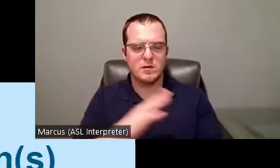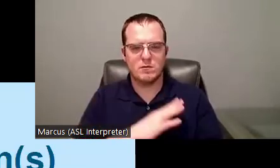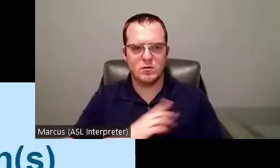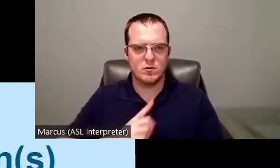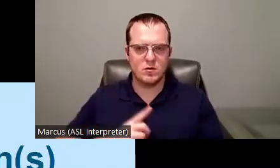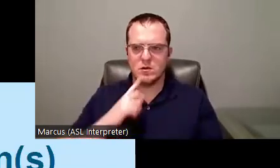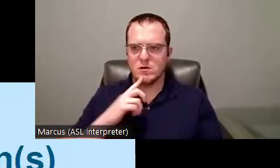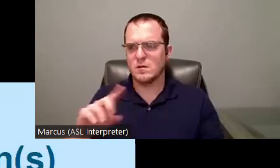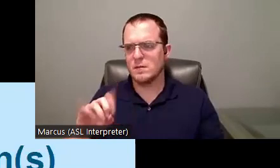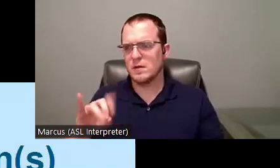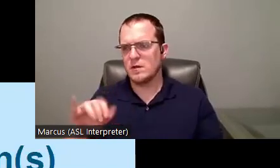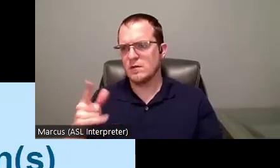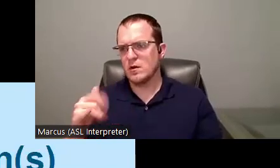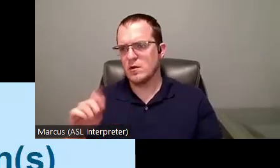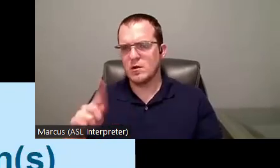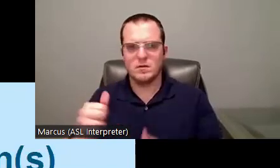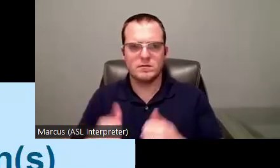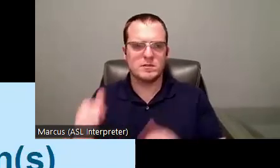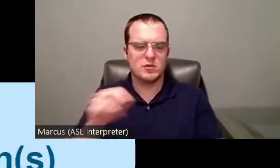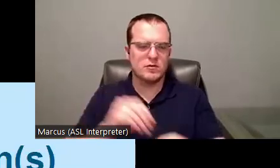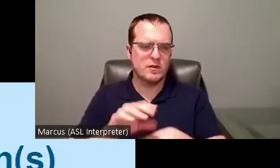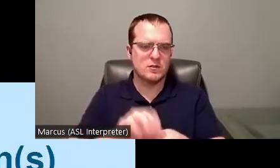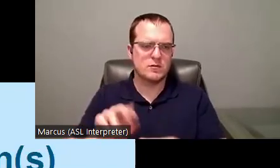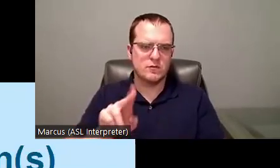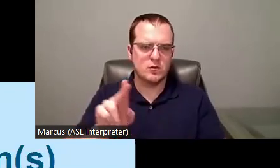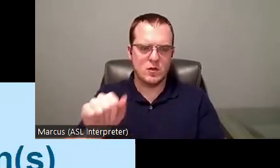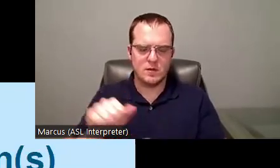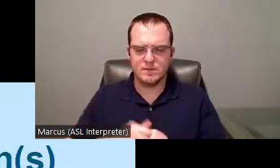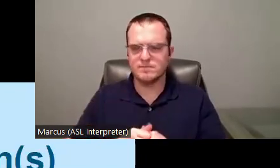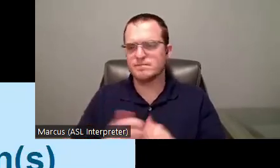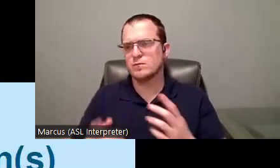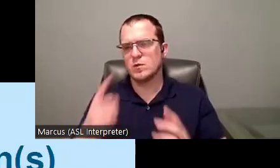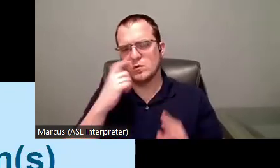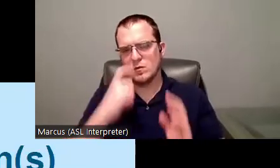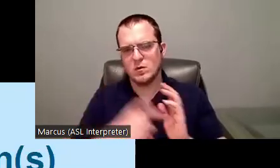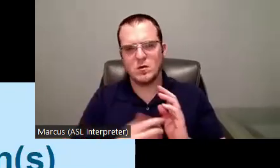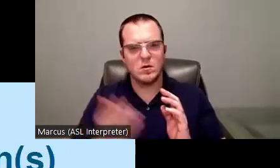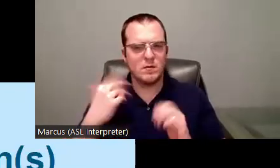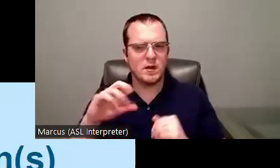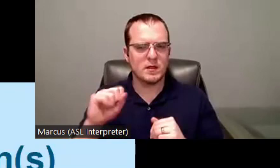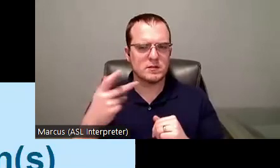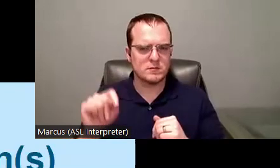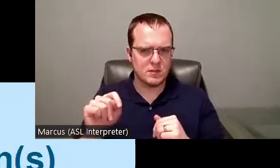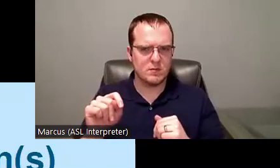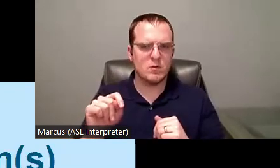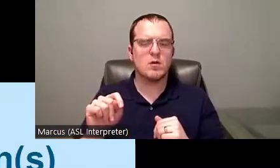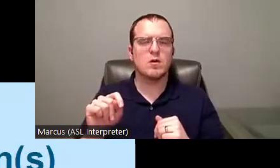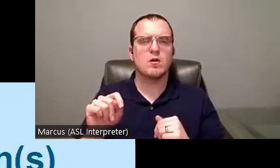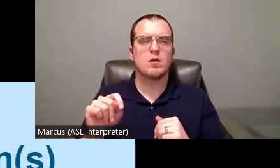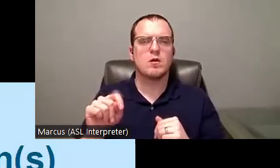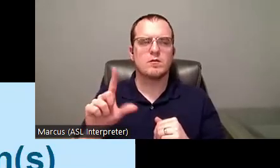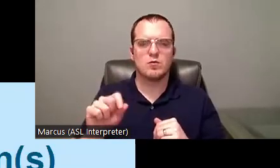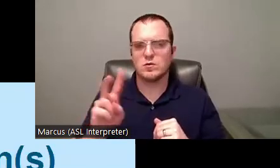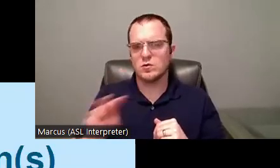David Geiger. I'm the Senior Advisor here at the URA. As you may recall, back in September of 2022,